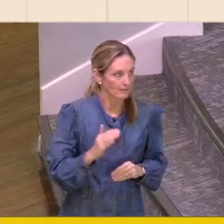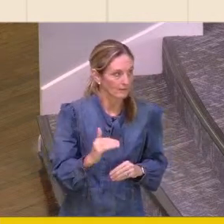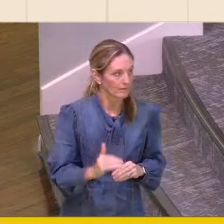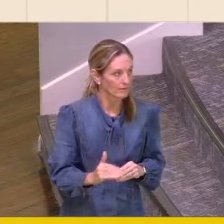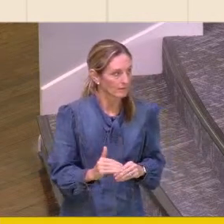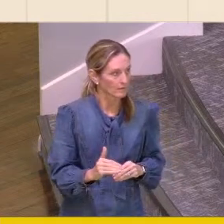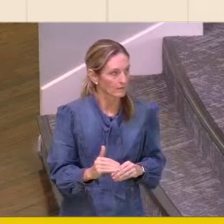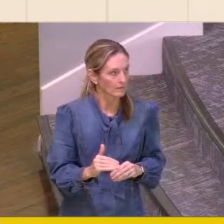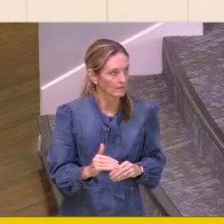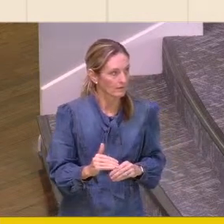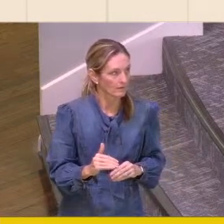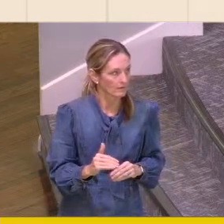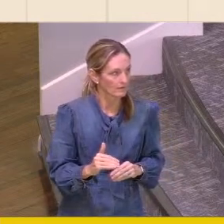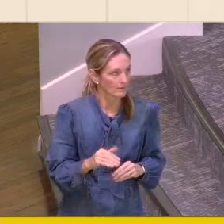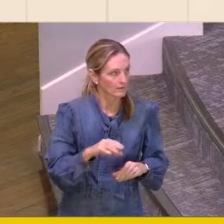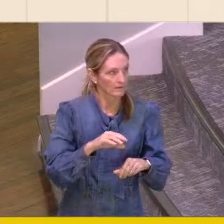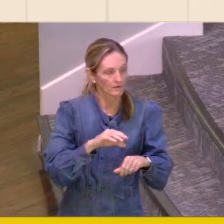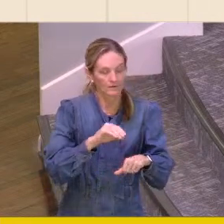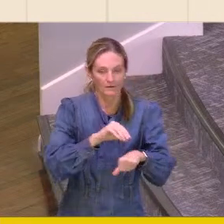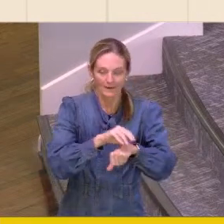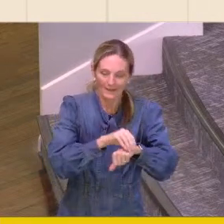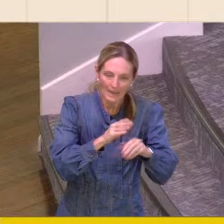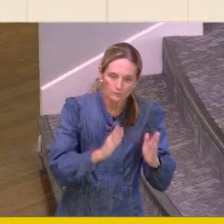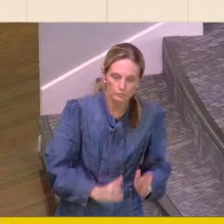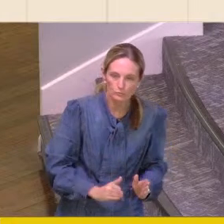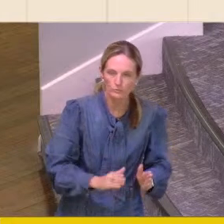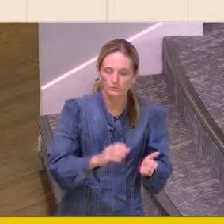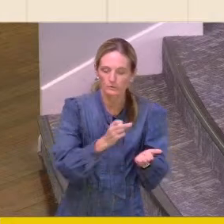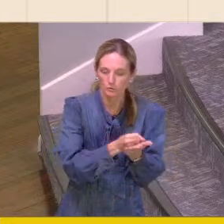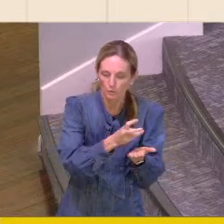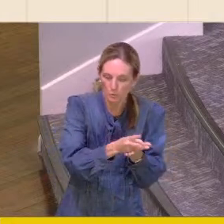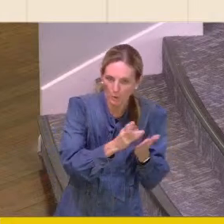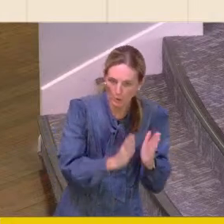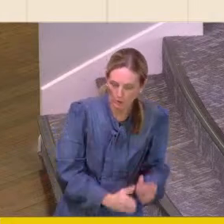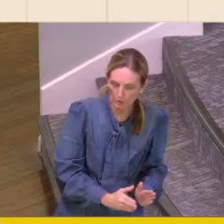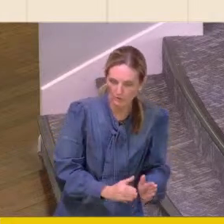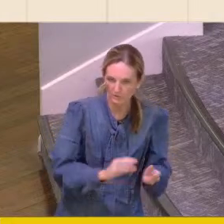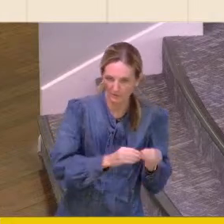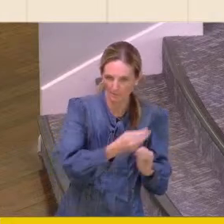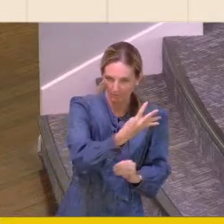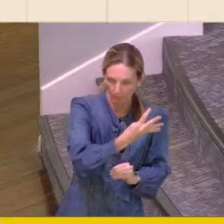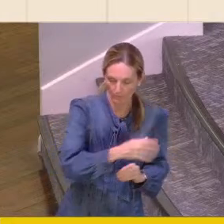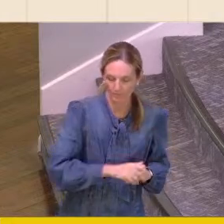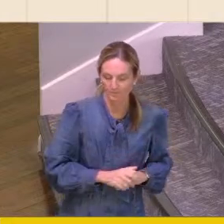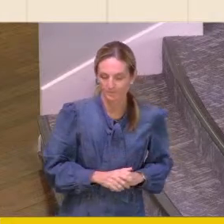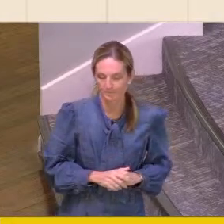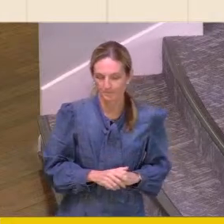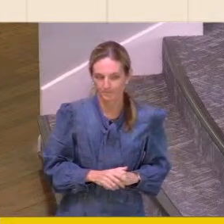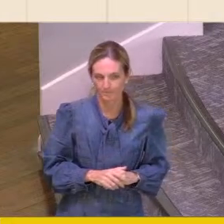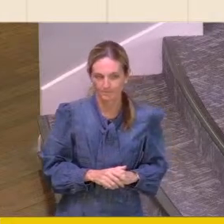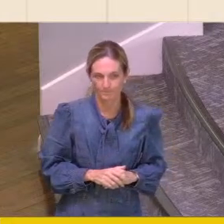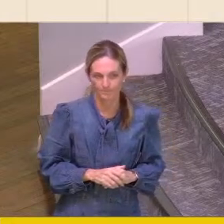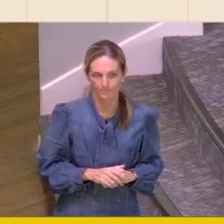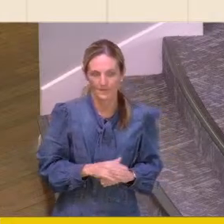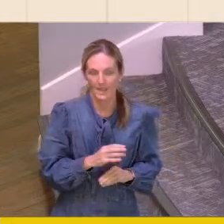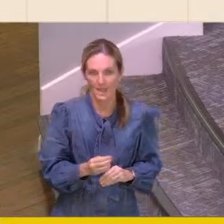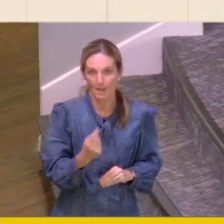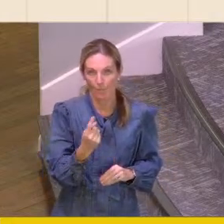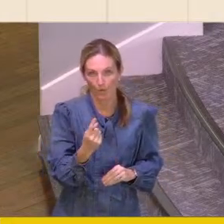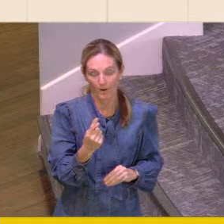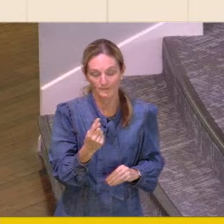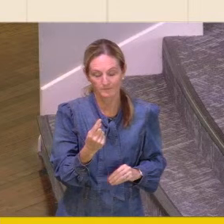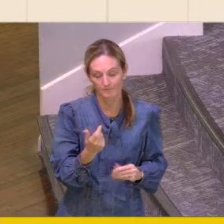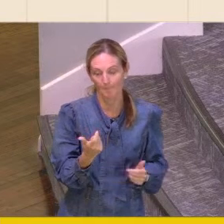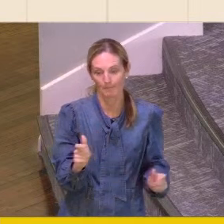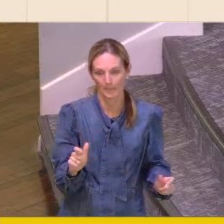have counselors and social workers at number 4. And then one of the big pushes, you know,